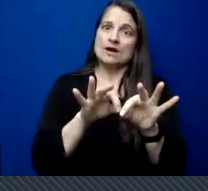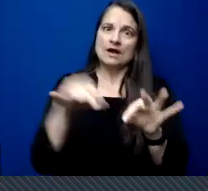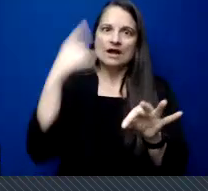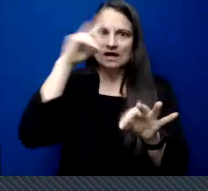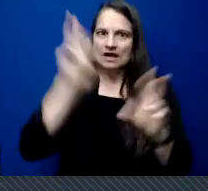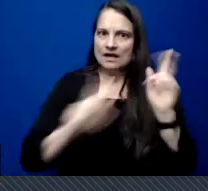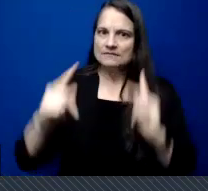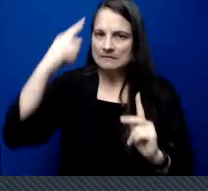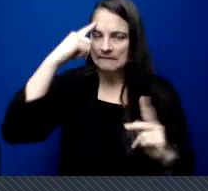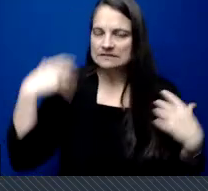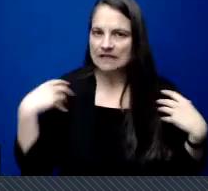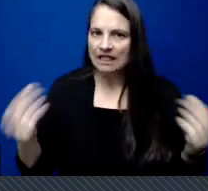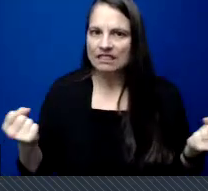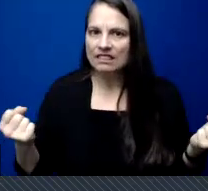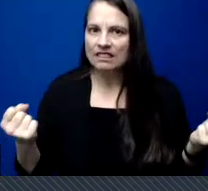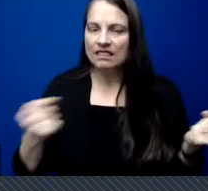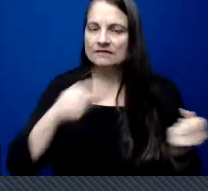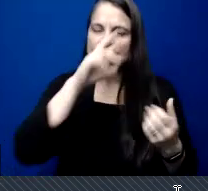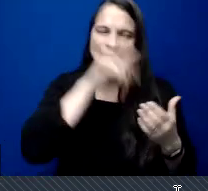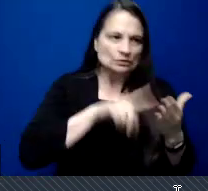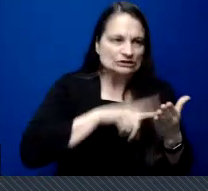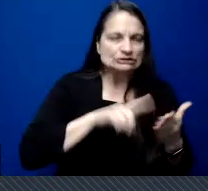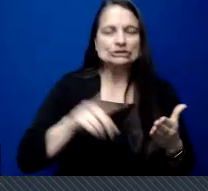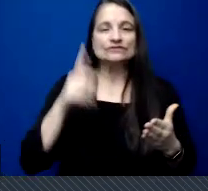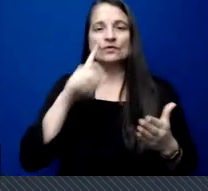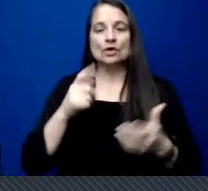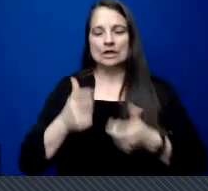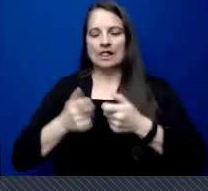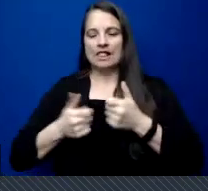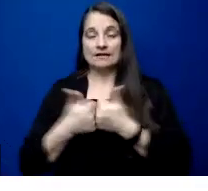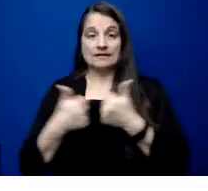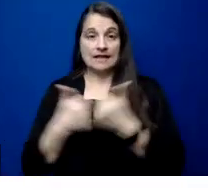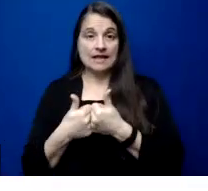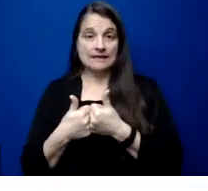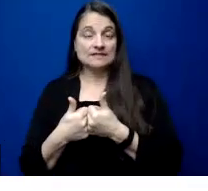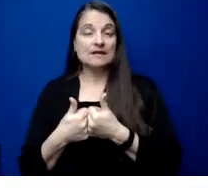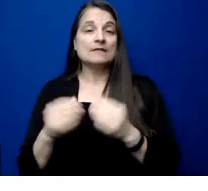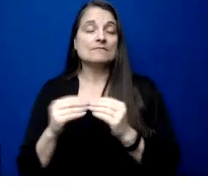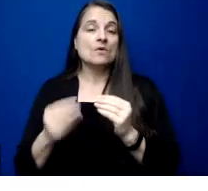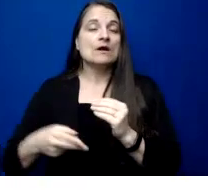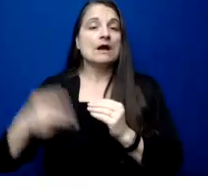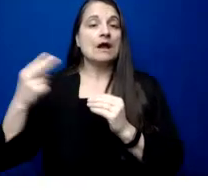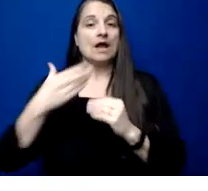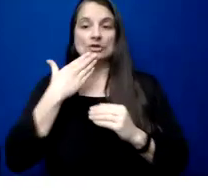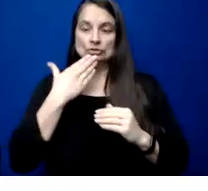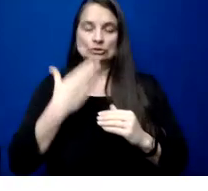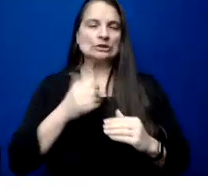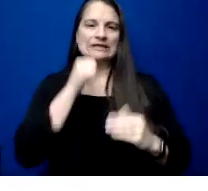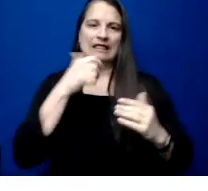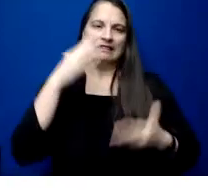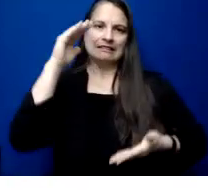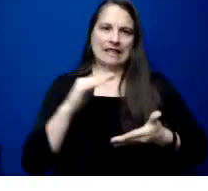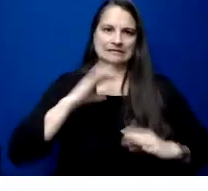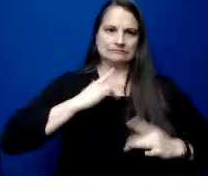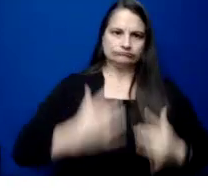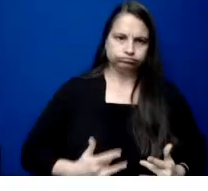mental health. Research on digital games have shown that they contribute to higher levels of well-being, less depression, less negative